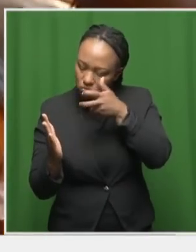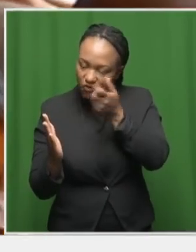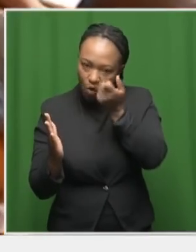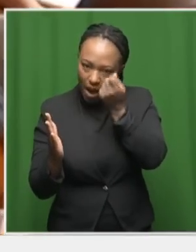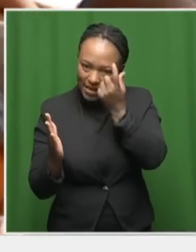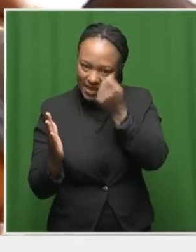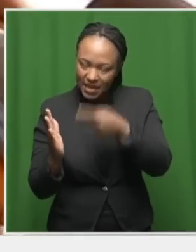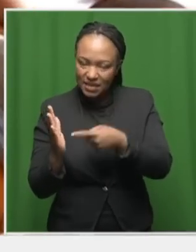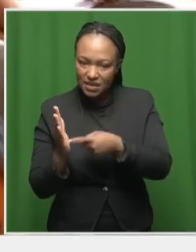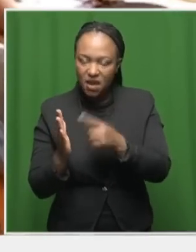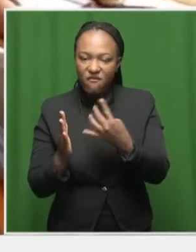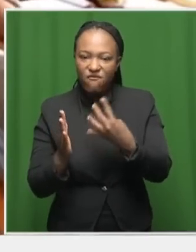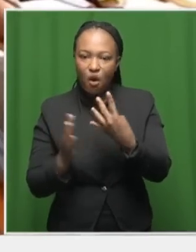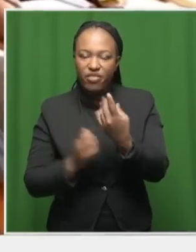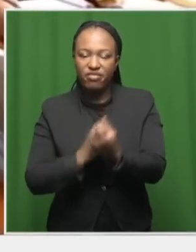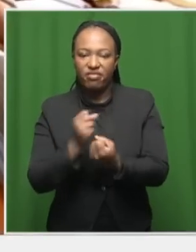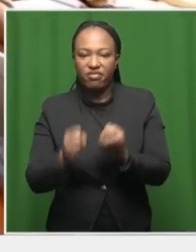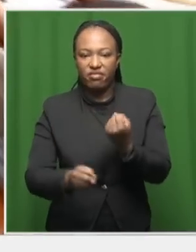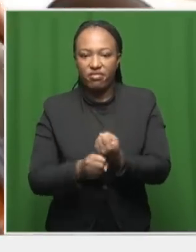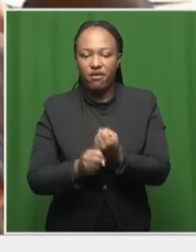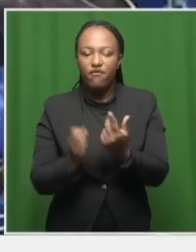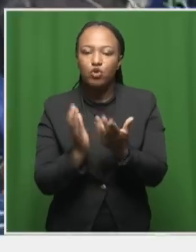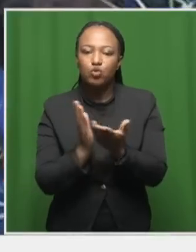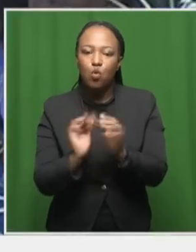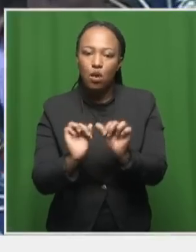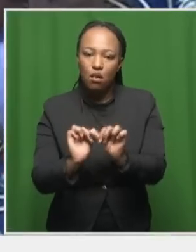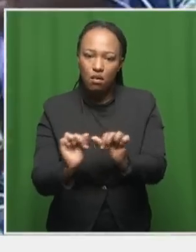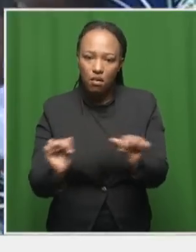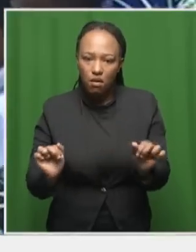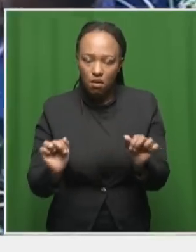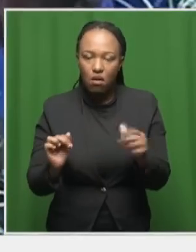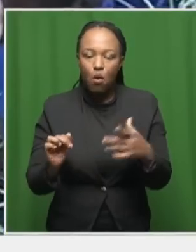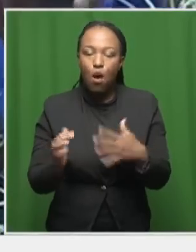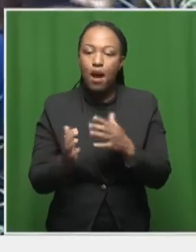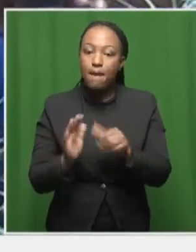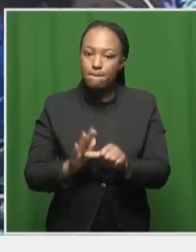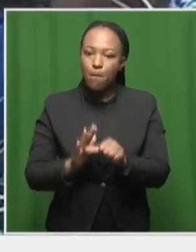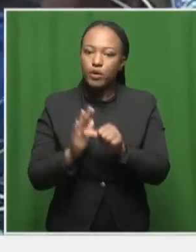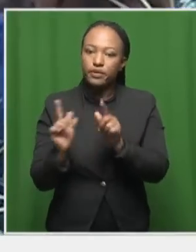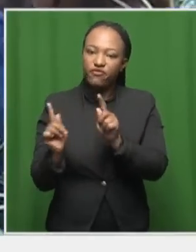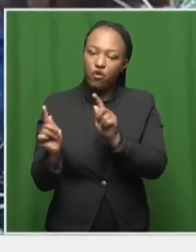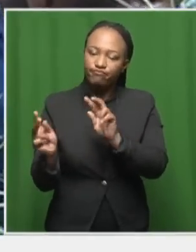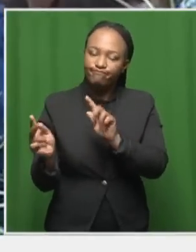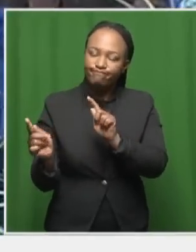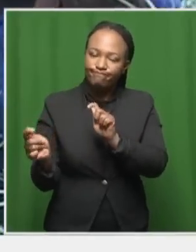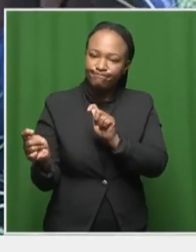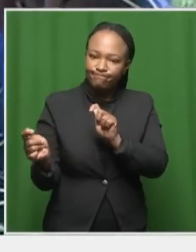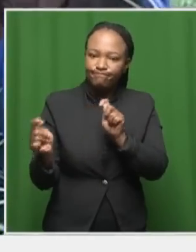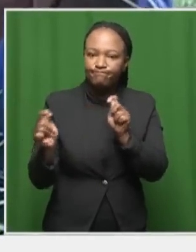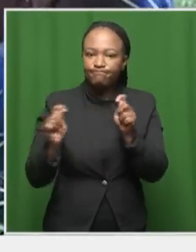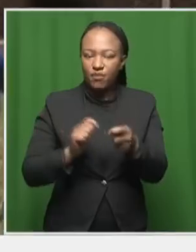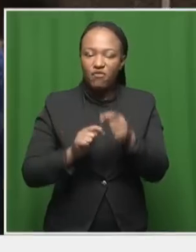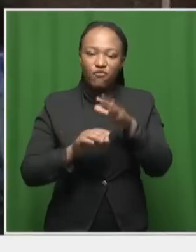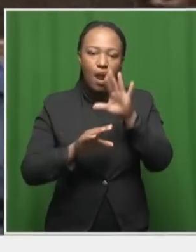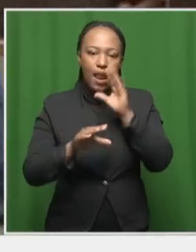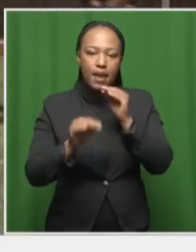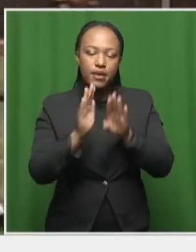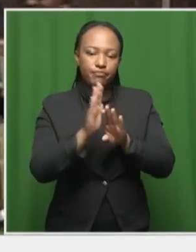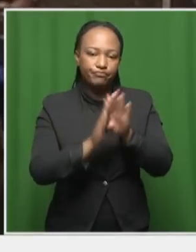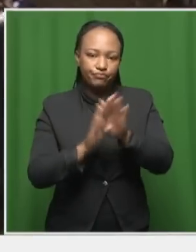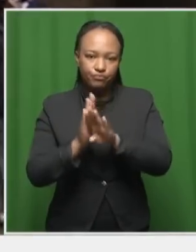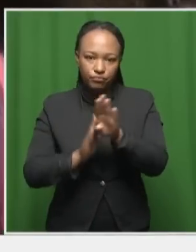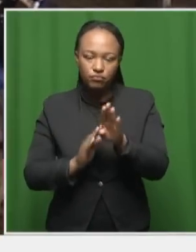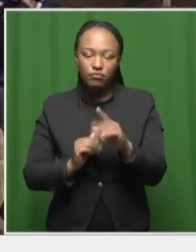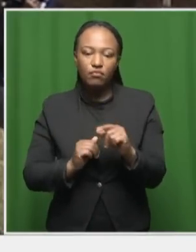of schooling, which is regarded as an important transition point in their learning development. Now, Associate Professor in Economics